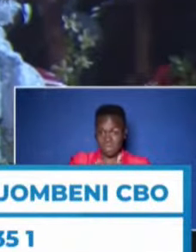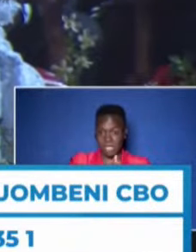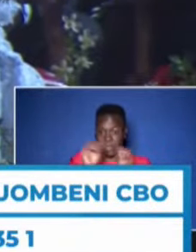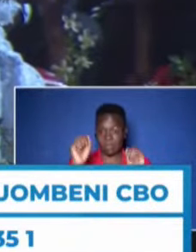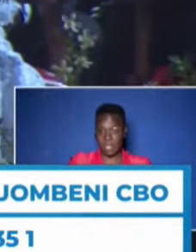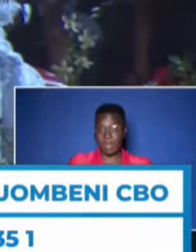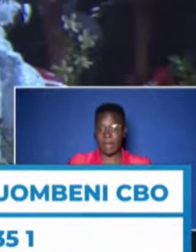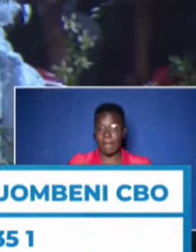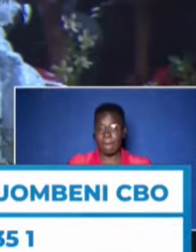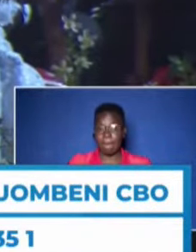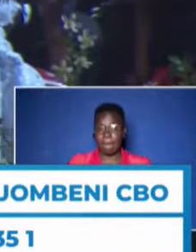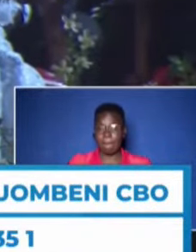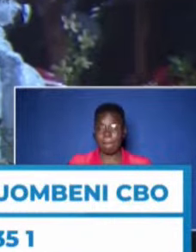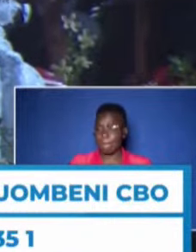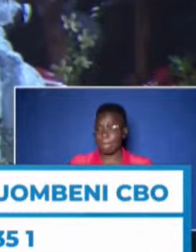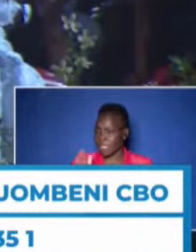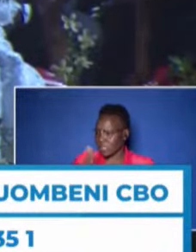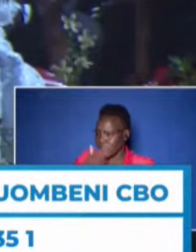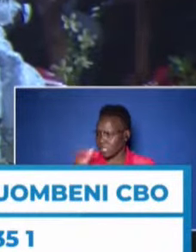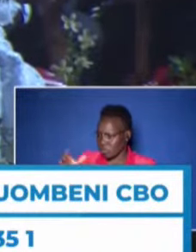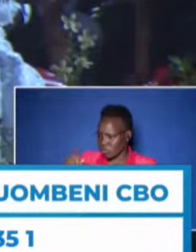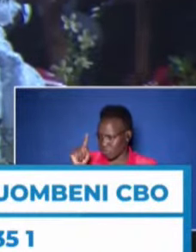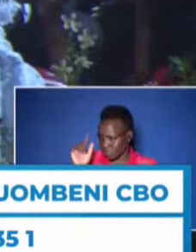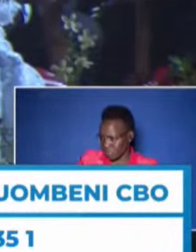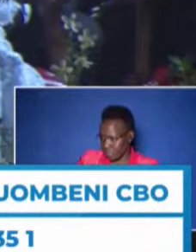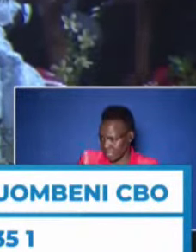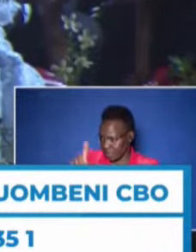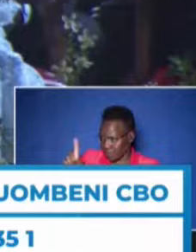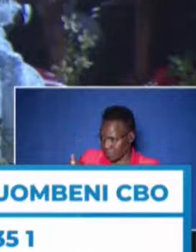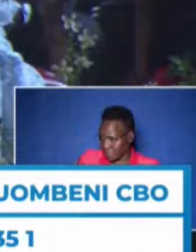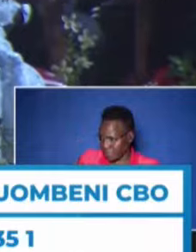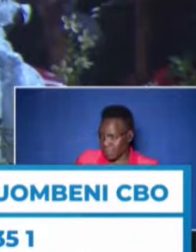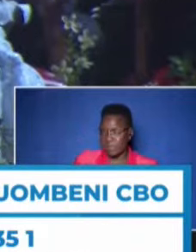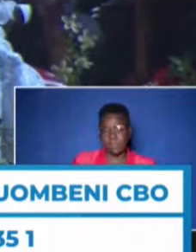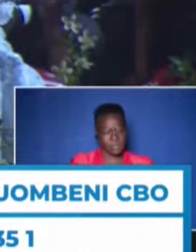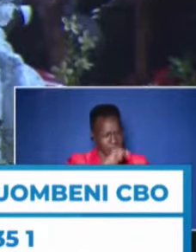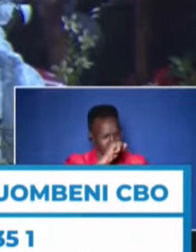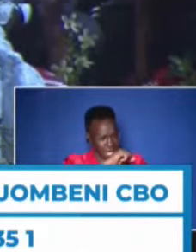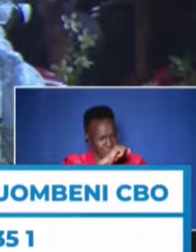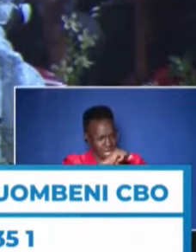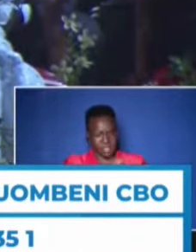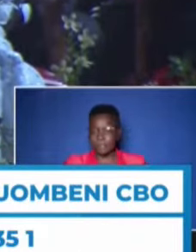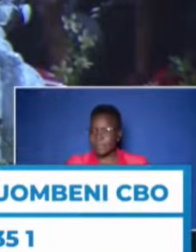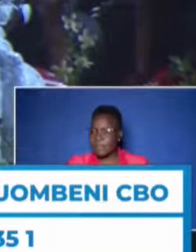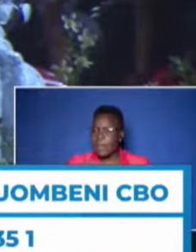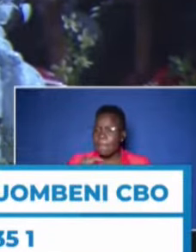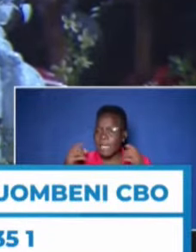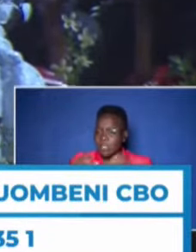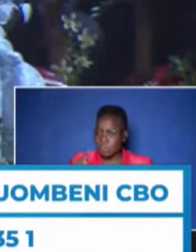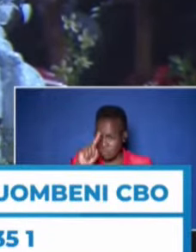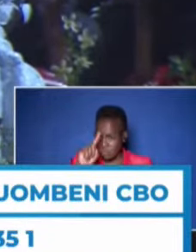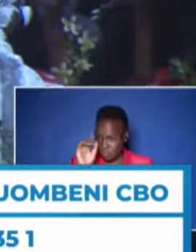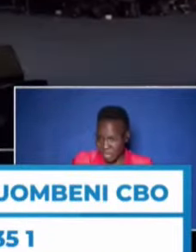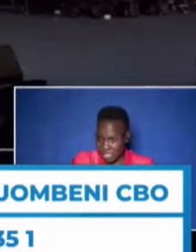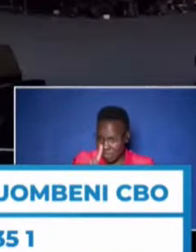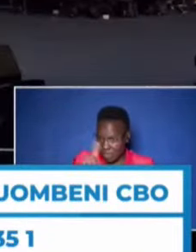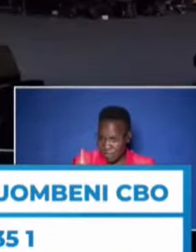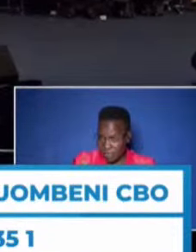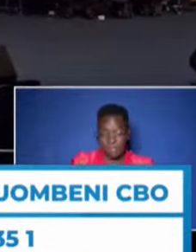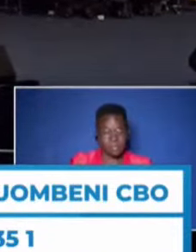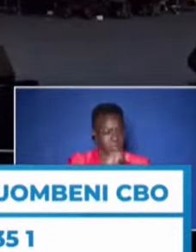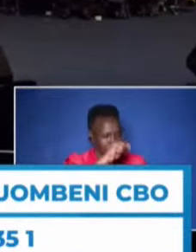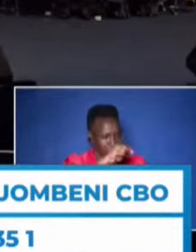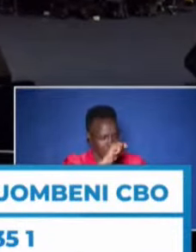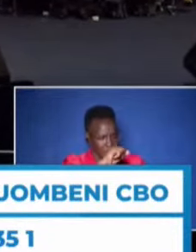believe choir will you believe pastors will you believe that